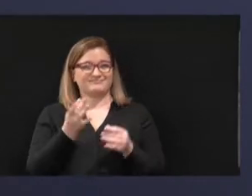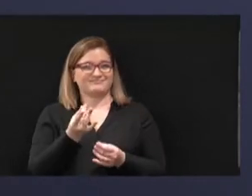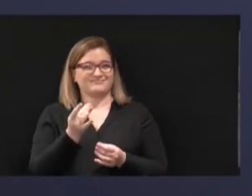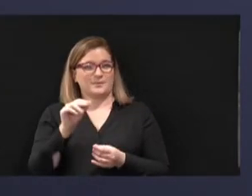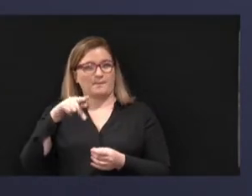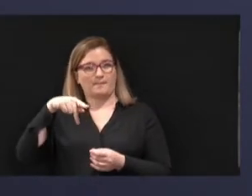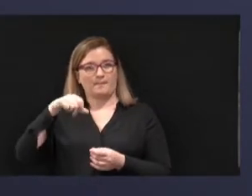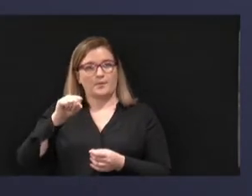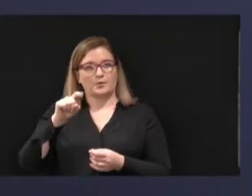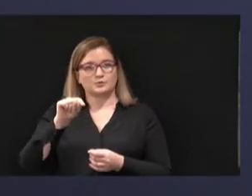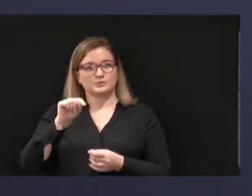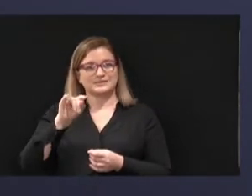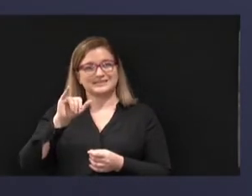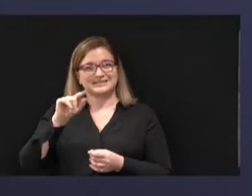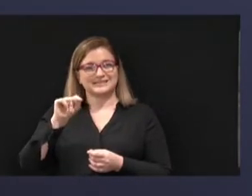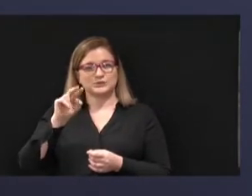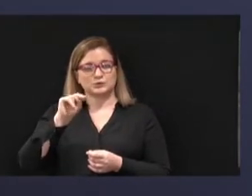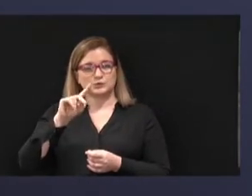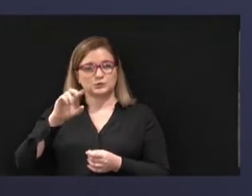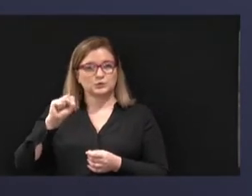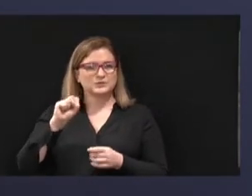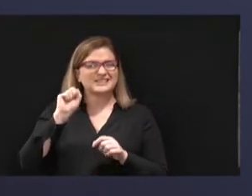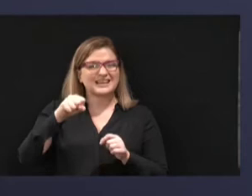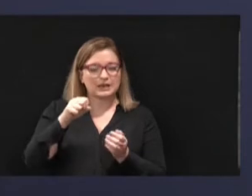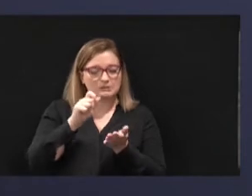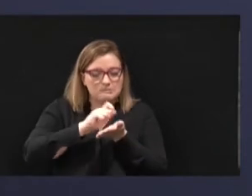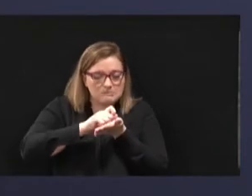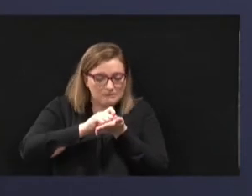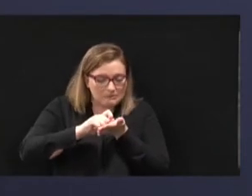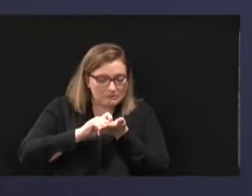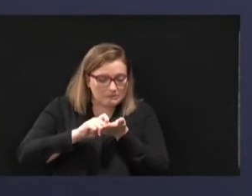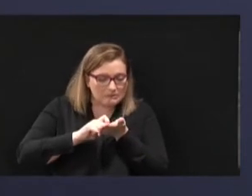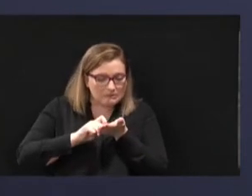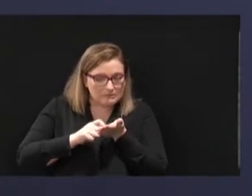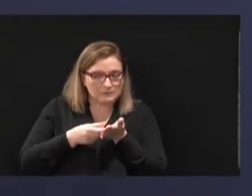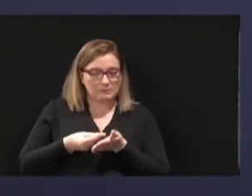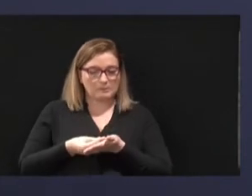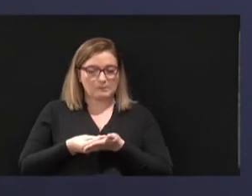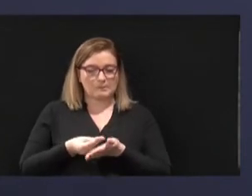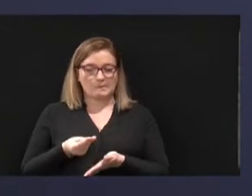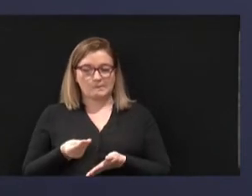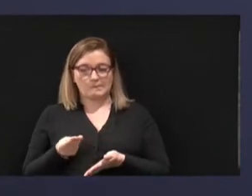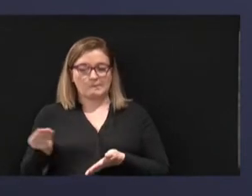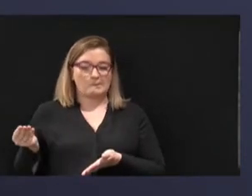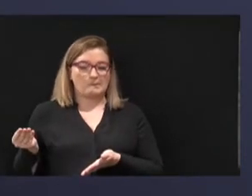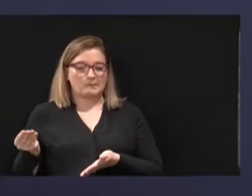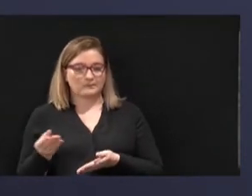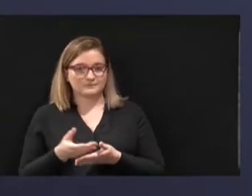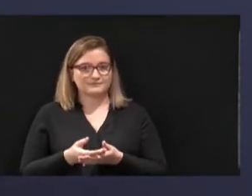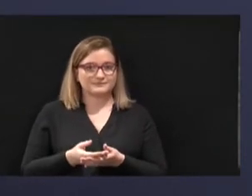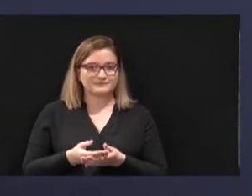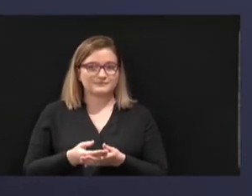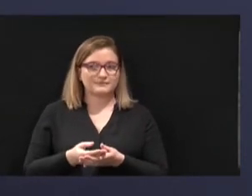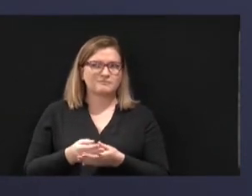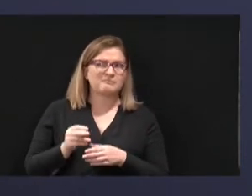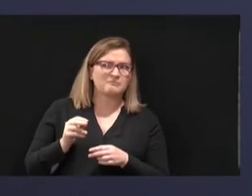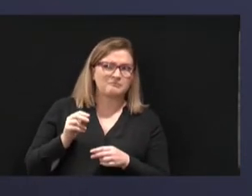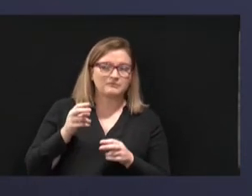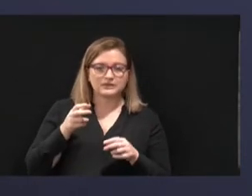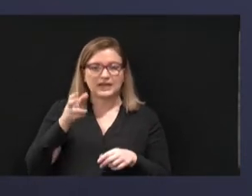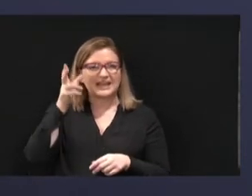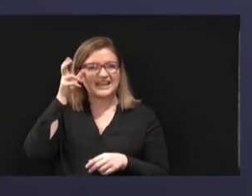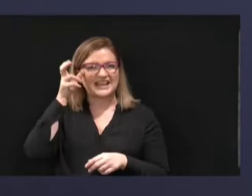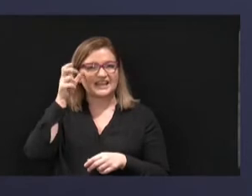box. Feel free to write a question on a post-it note and just kind of give me some evil eyes over